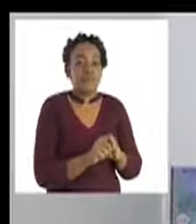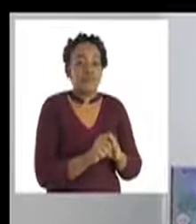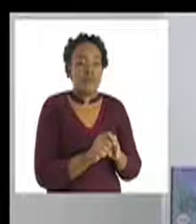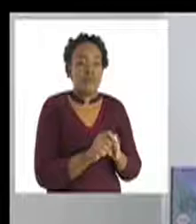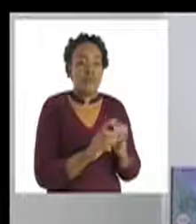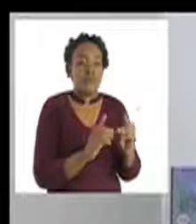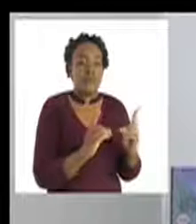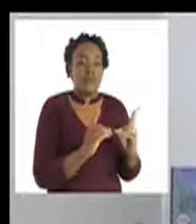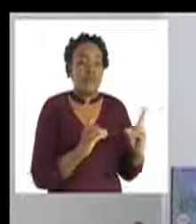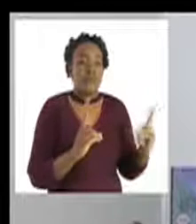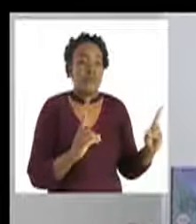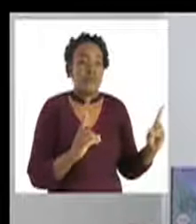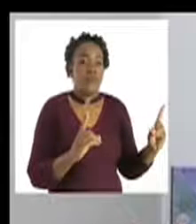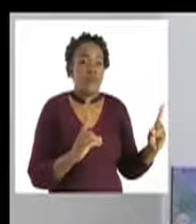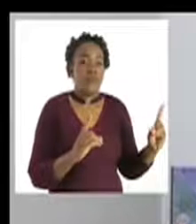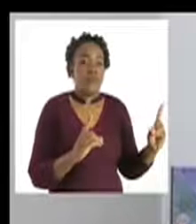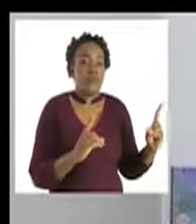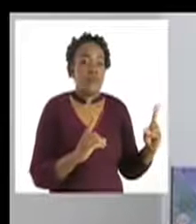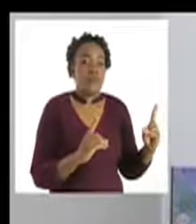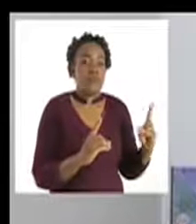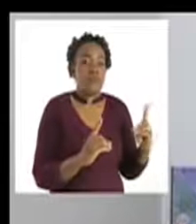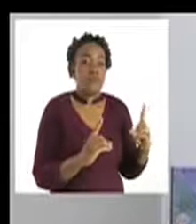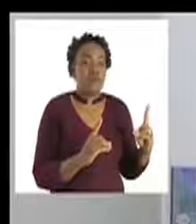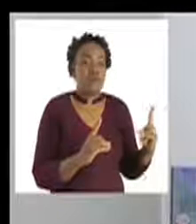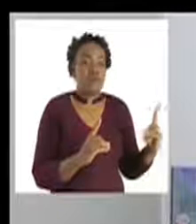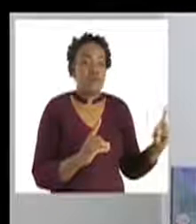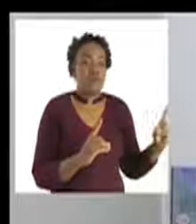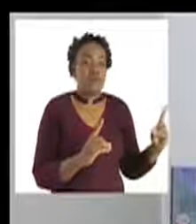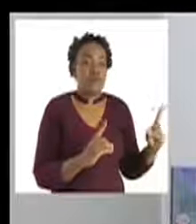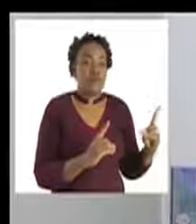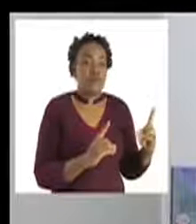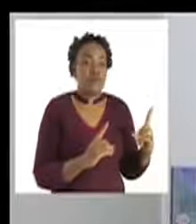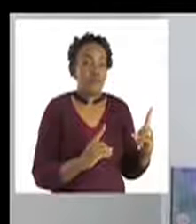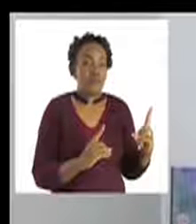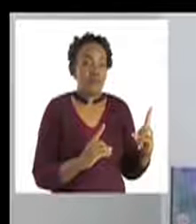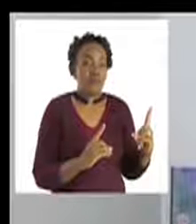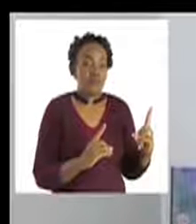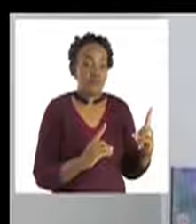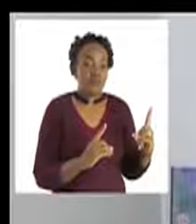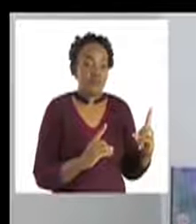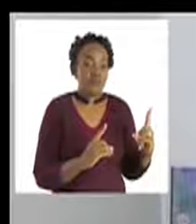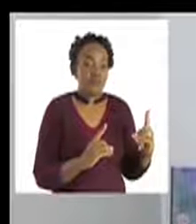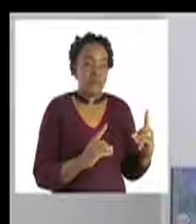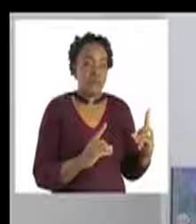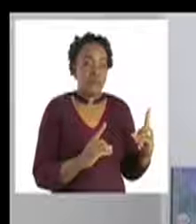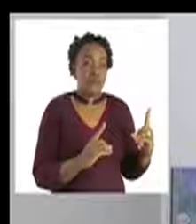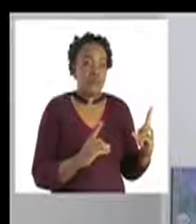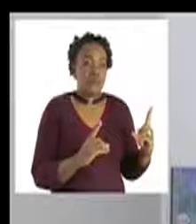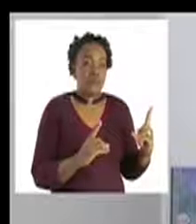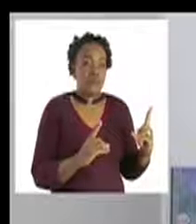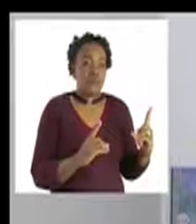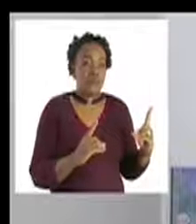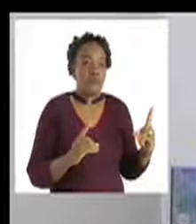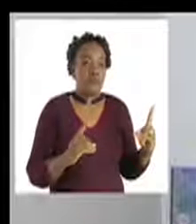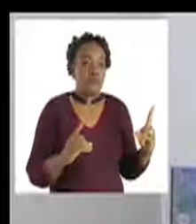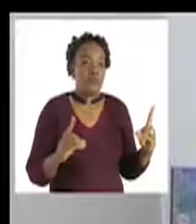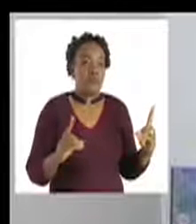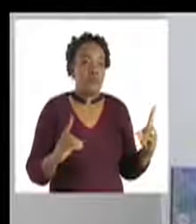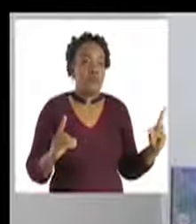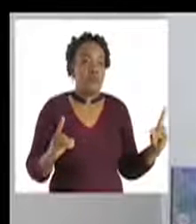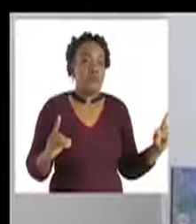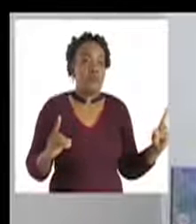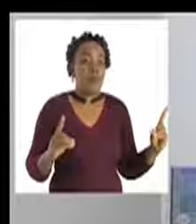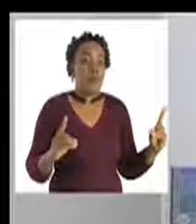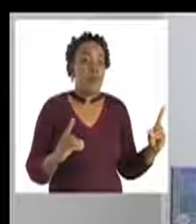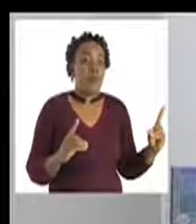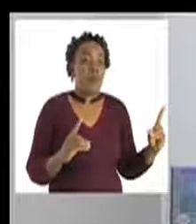Then we spread out our hands so that we don't touch the person next to you.